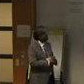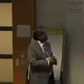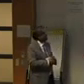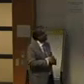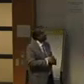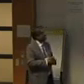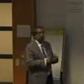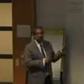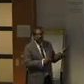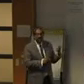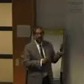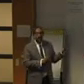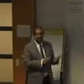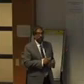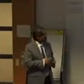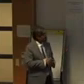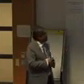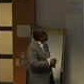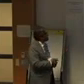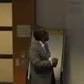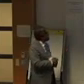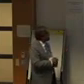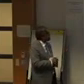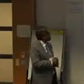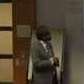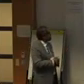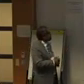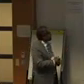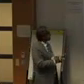and what barriers they experience when going to certain parks.